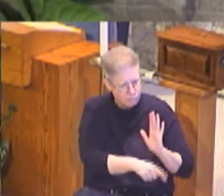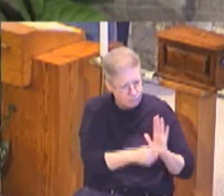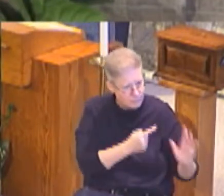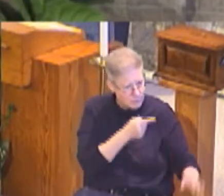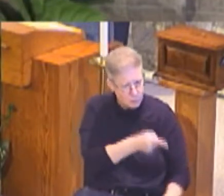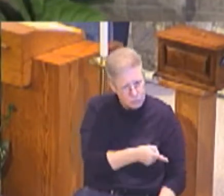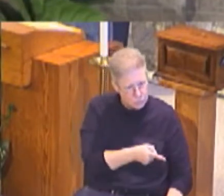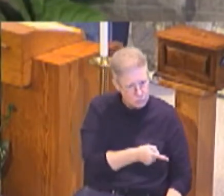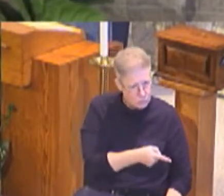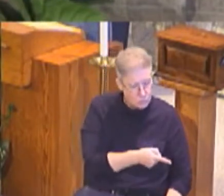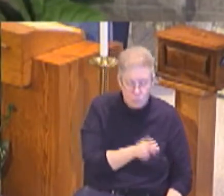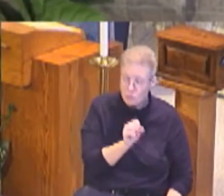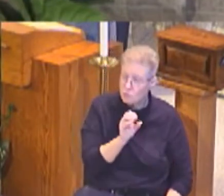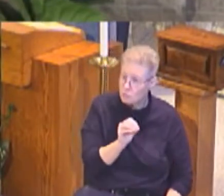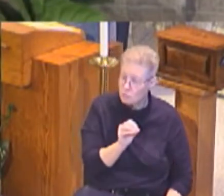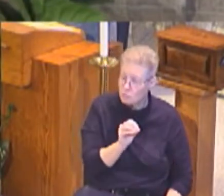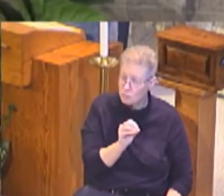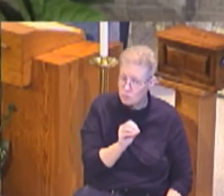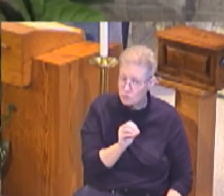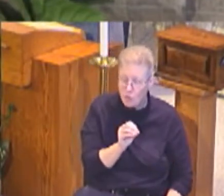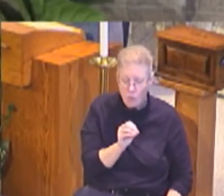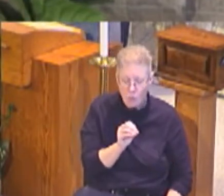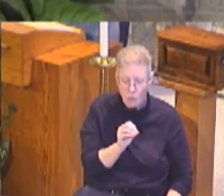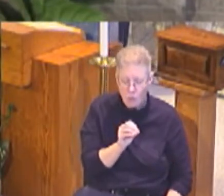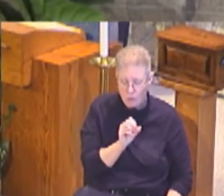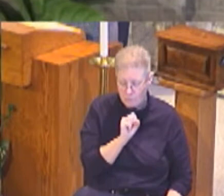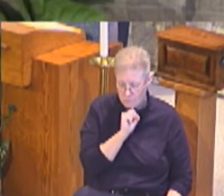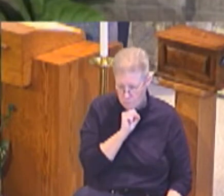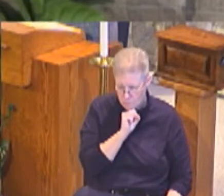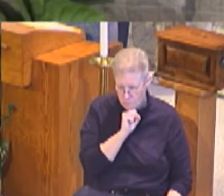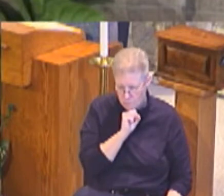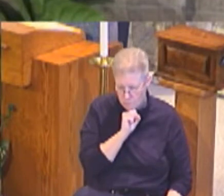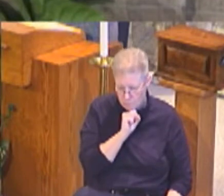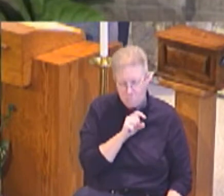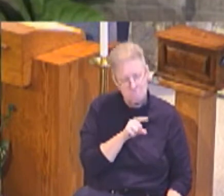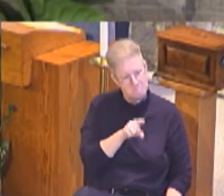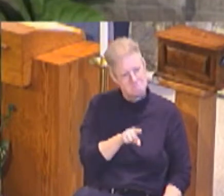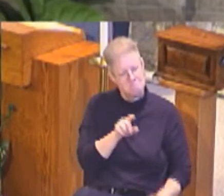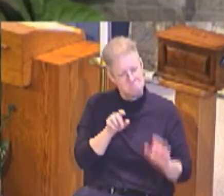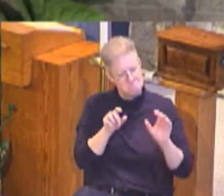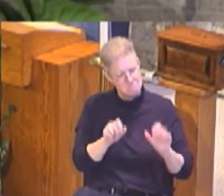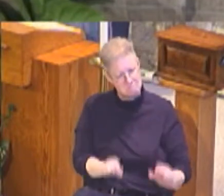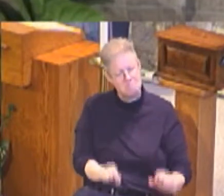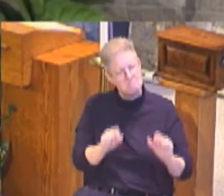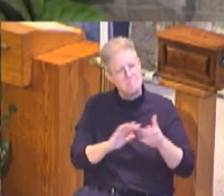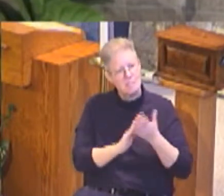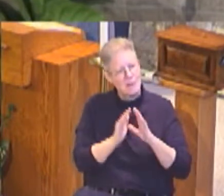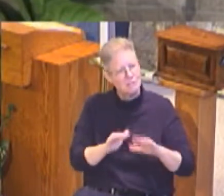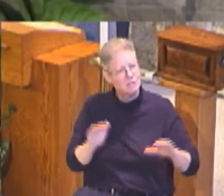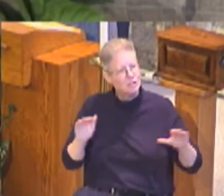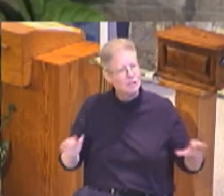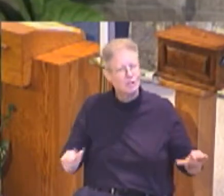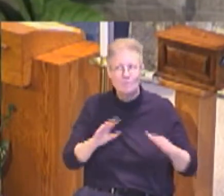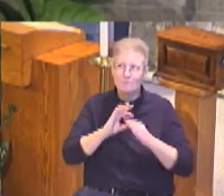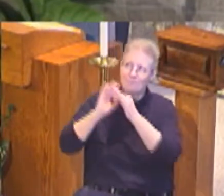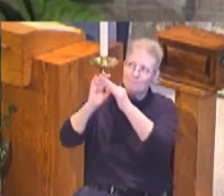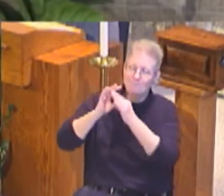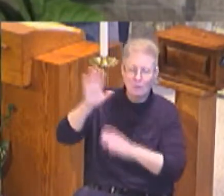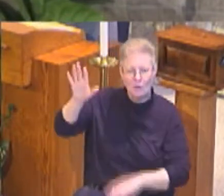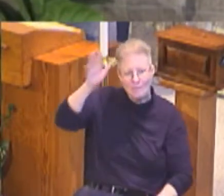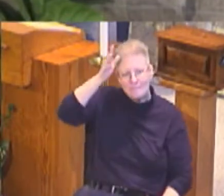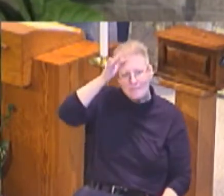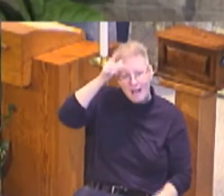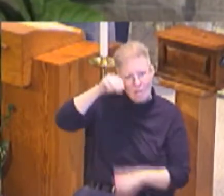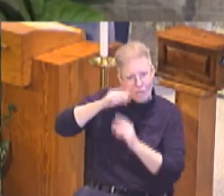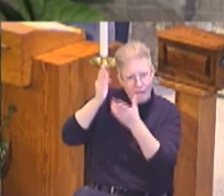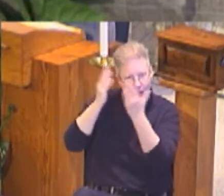that you may be children of your Father in heaven. In other words, so that you may experience your oneness